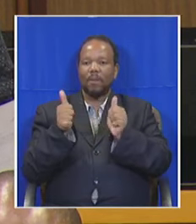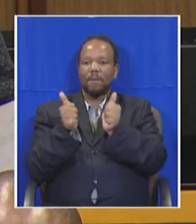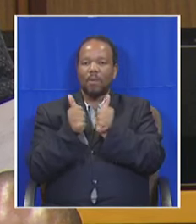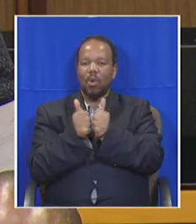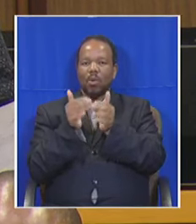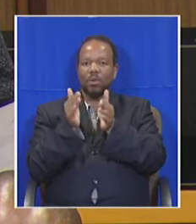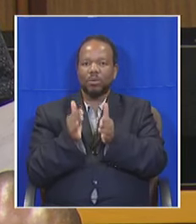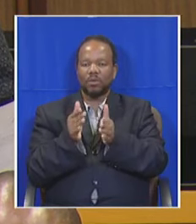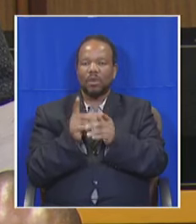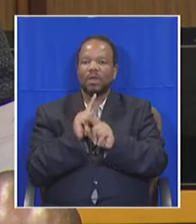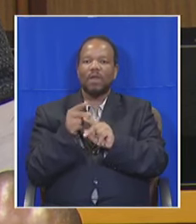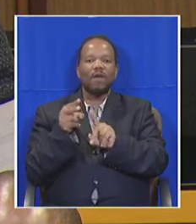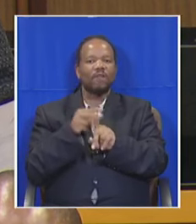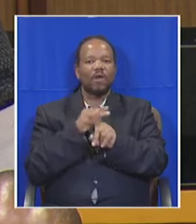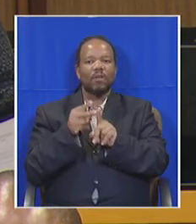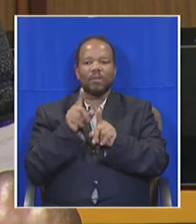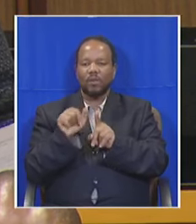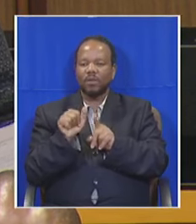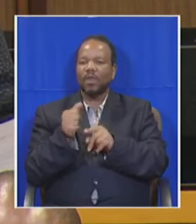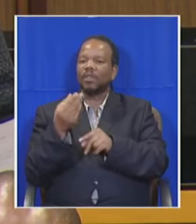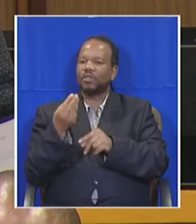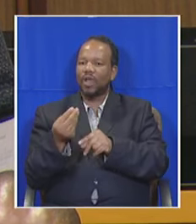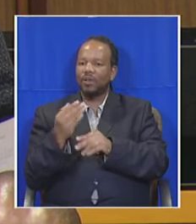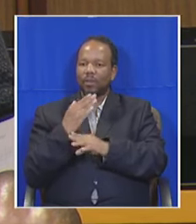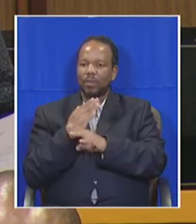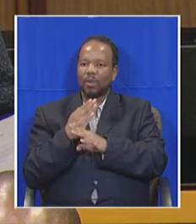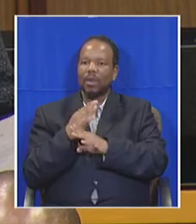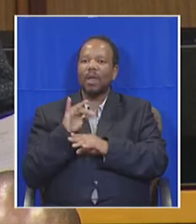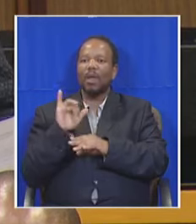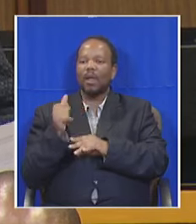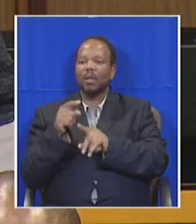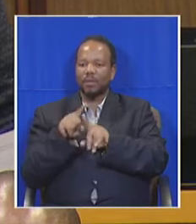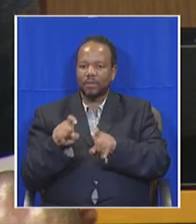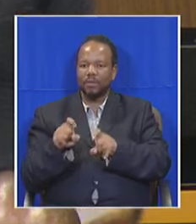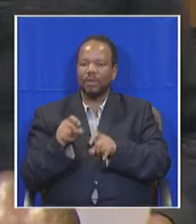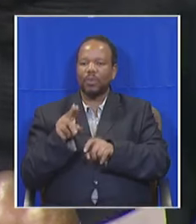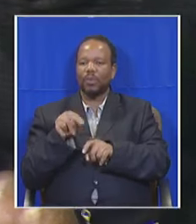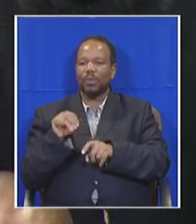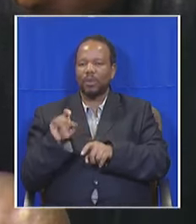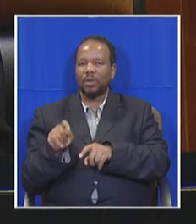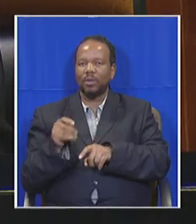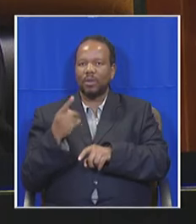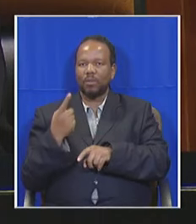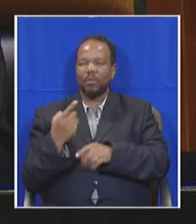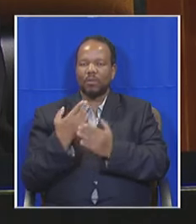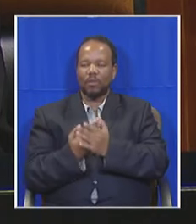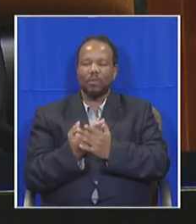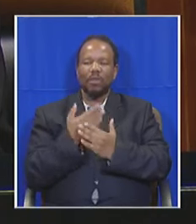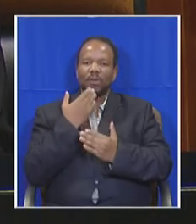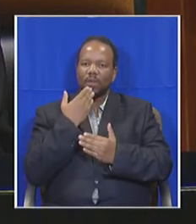a family violence, child protection, and sexual offense unit. I so move.